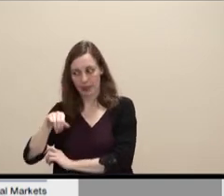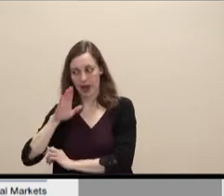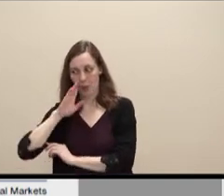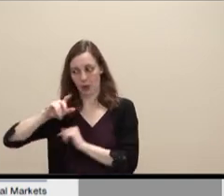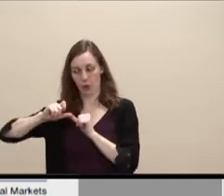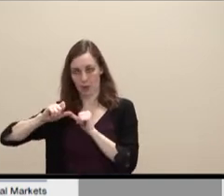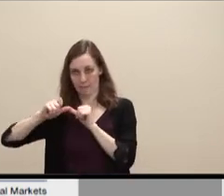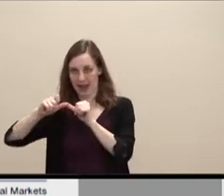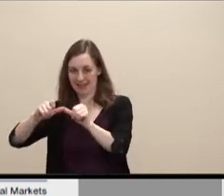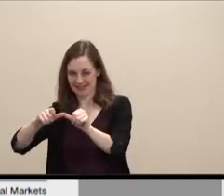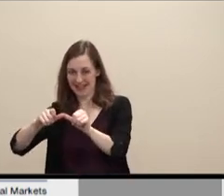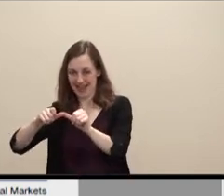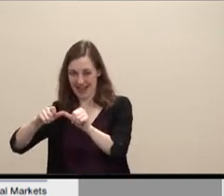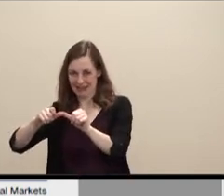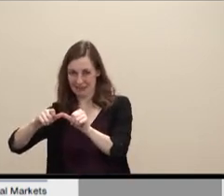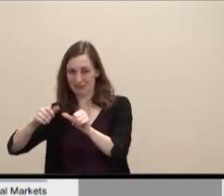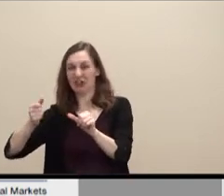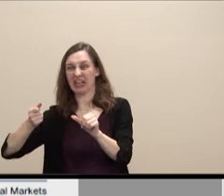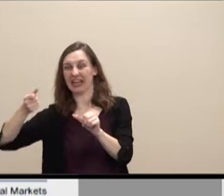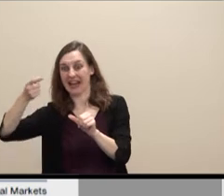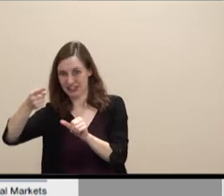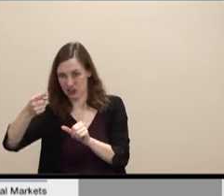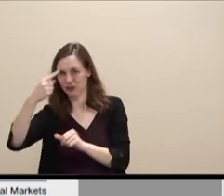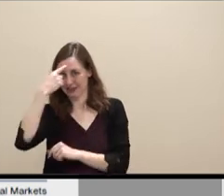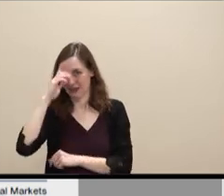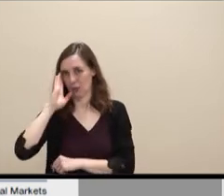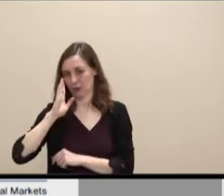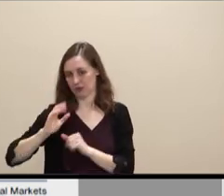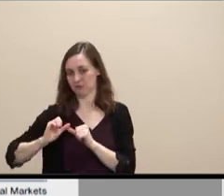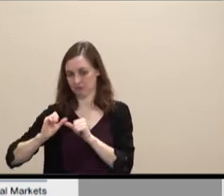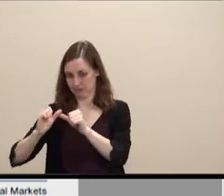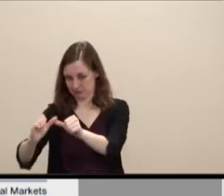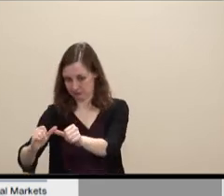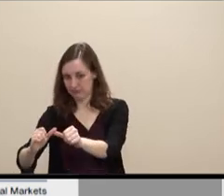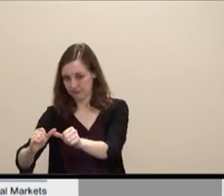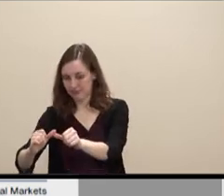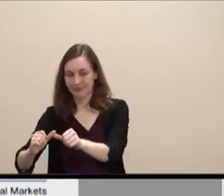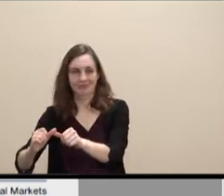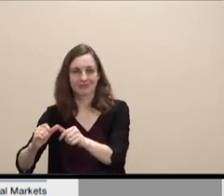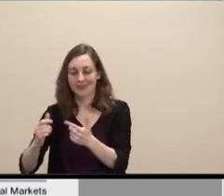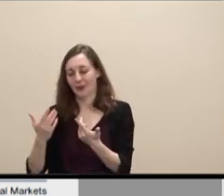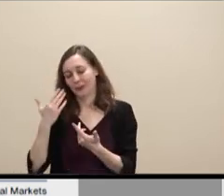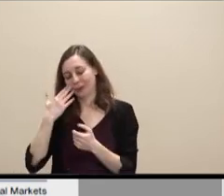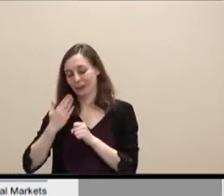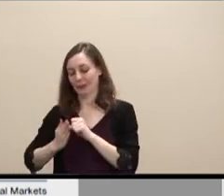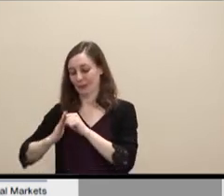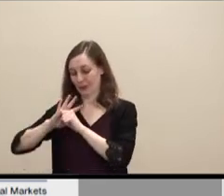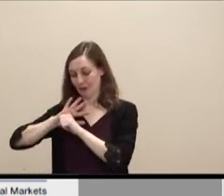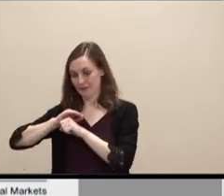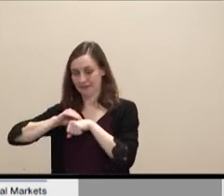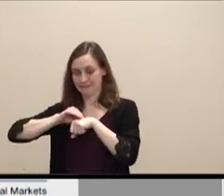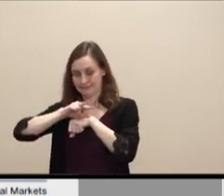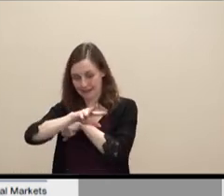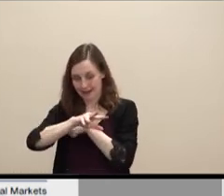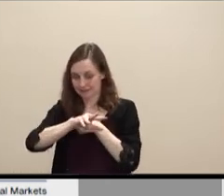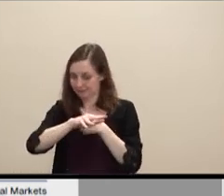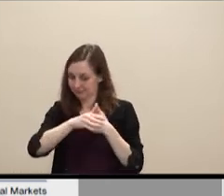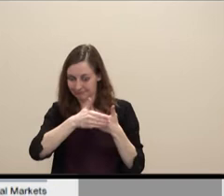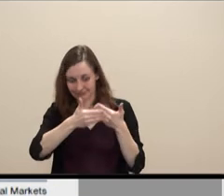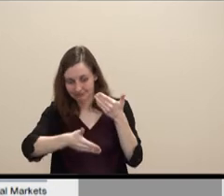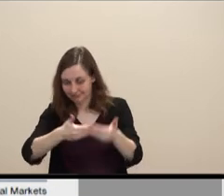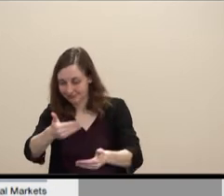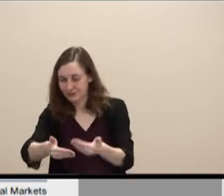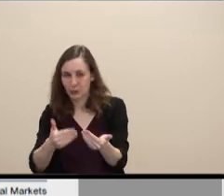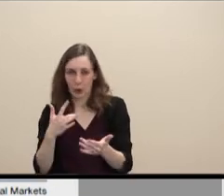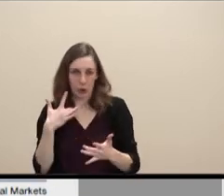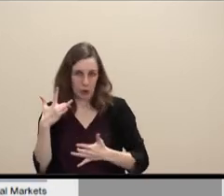this upcoming year. Just given all of the fallout from the pandemic, I think the chief appraiser has a little bit of concern